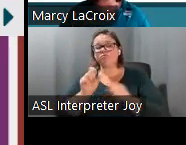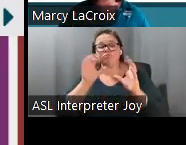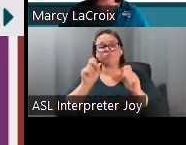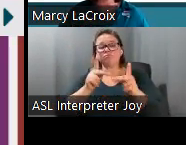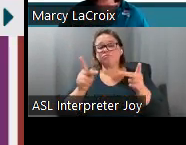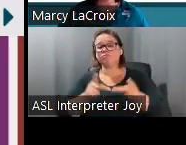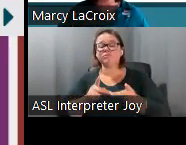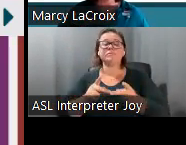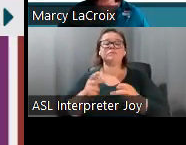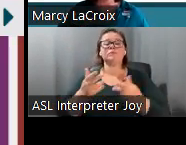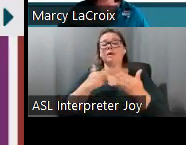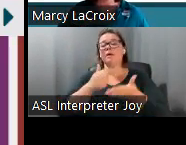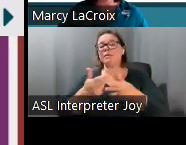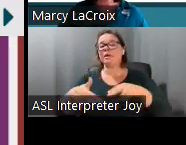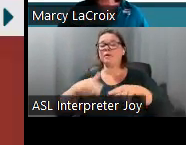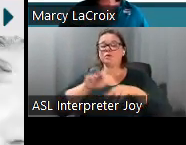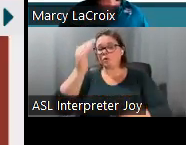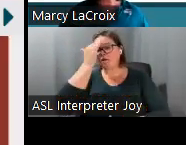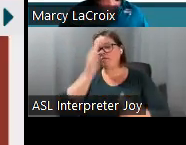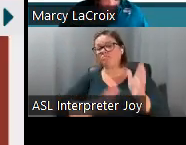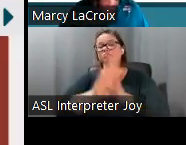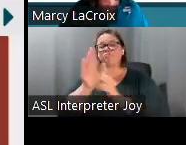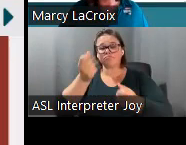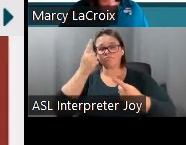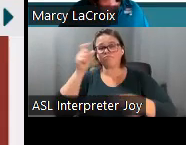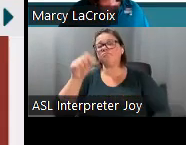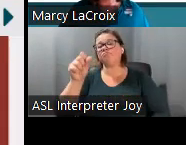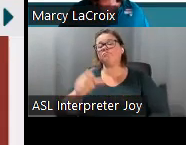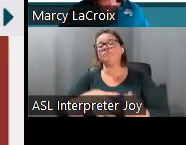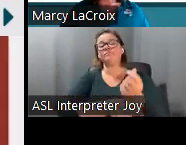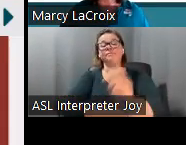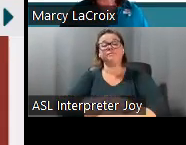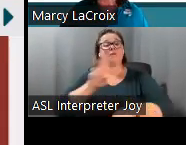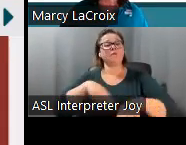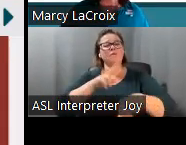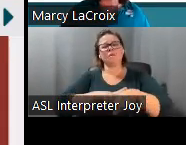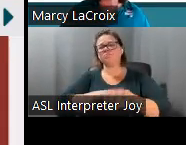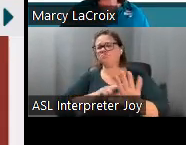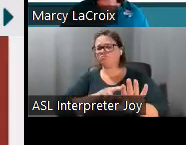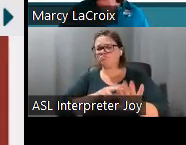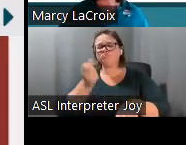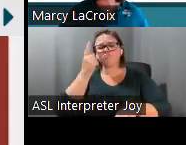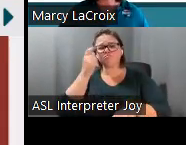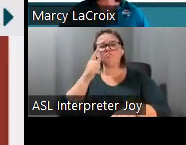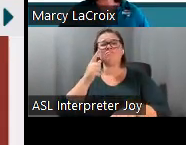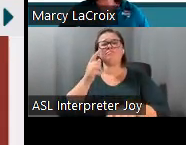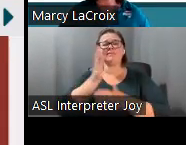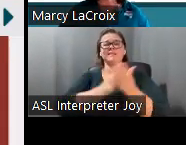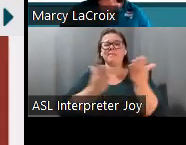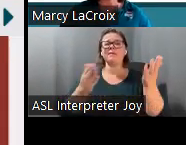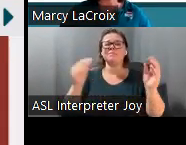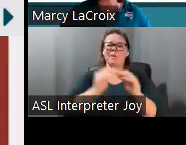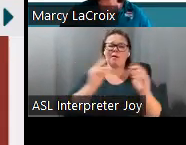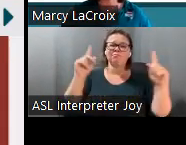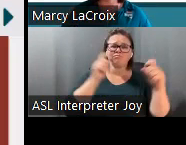increase your knowledge and develop some understanding. But of course, not everything is easily understood, or maybe you